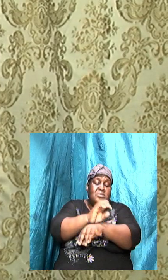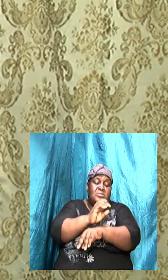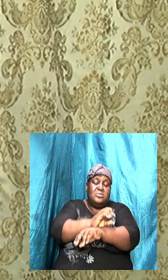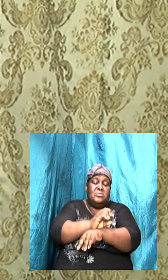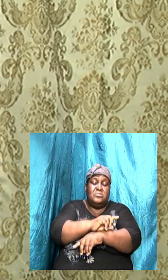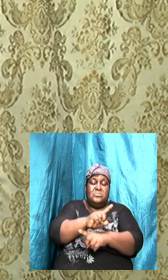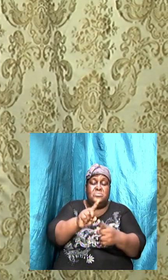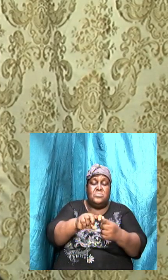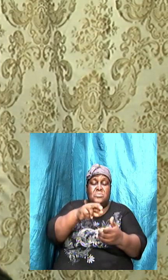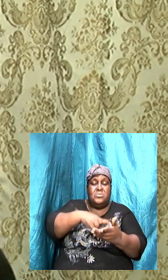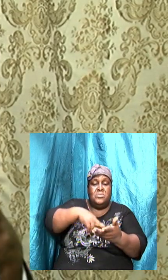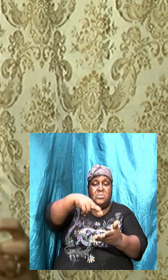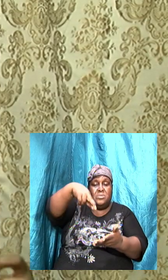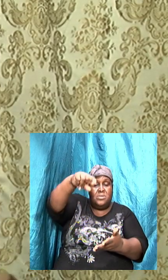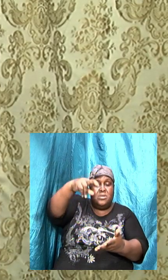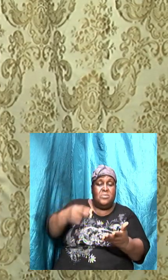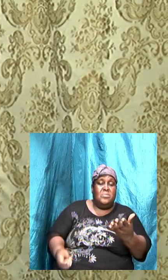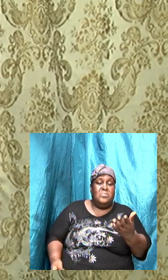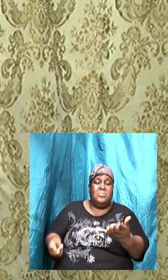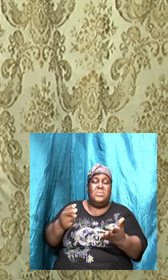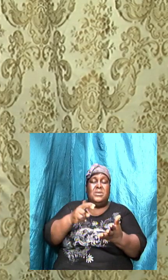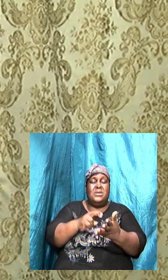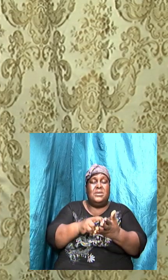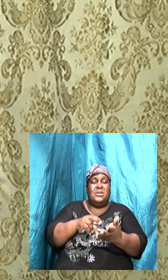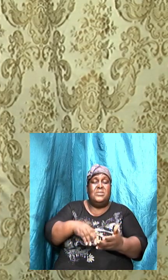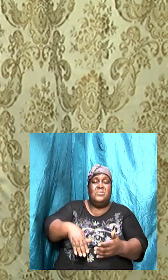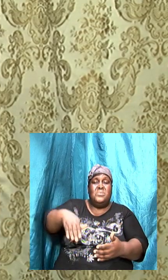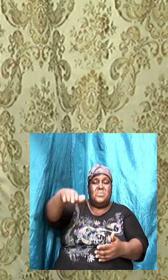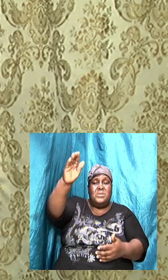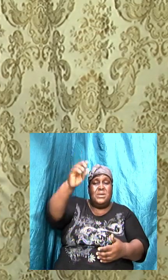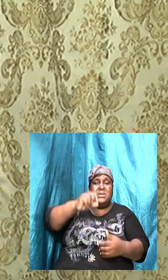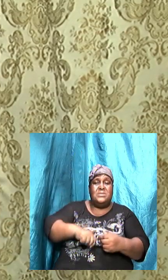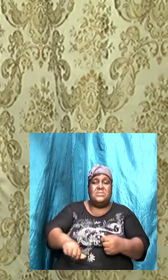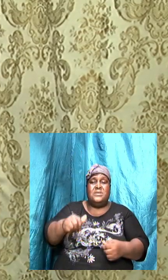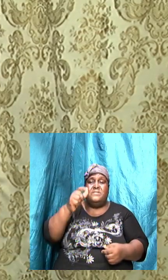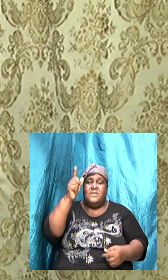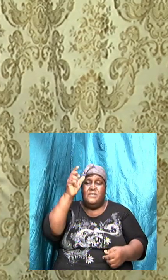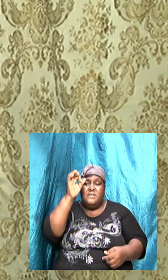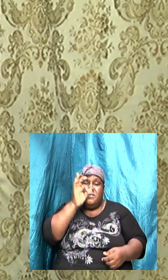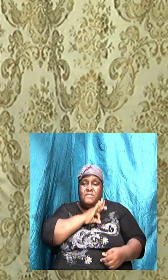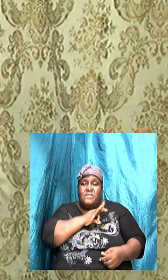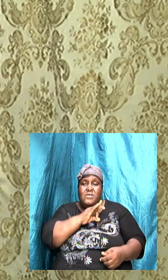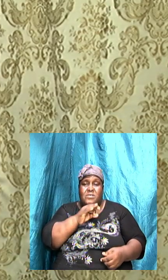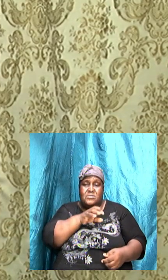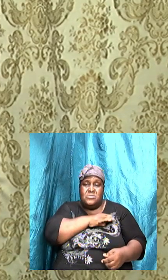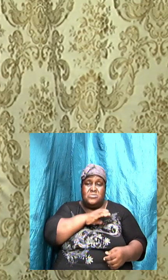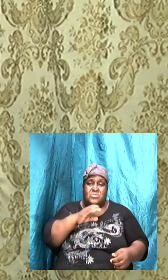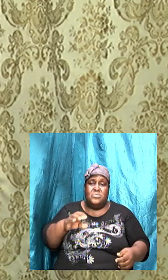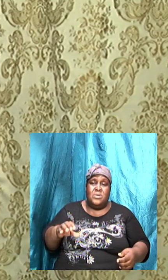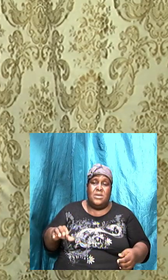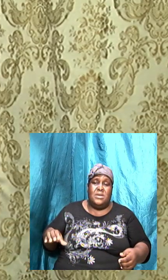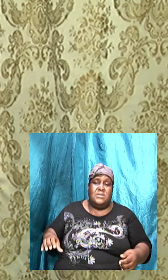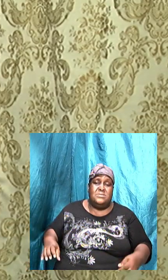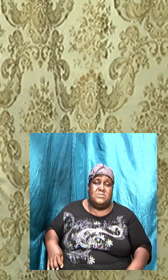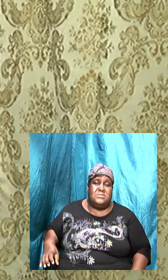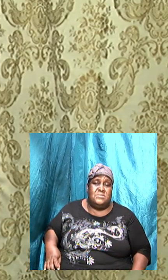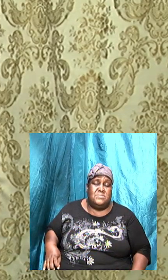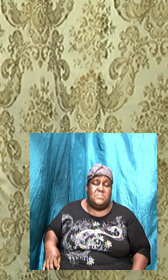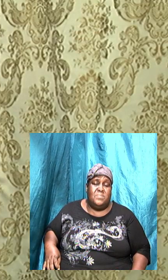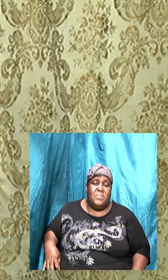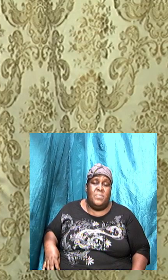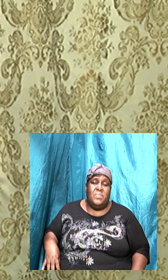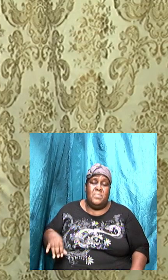of the Antichrist and the new system that is to come and the horrific experiences, amen, that